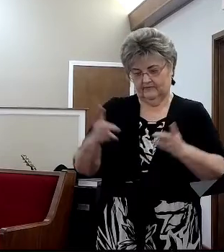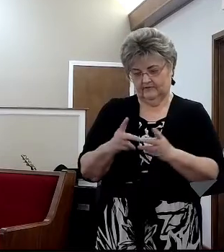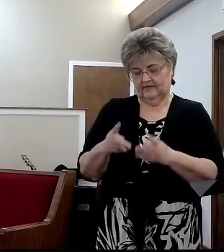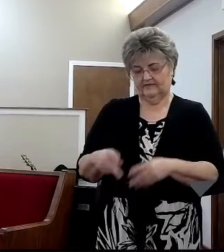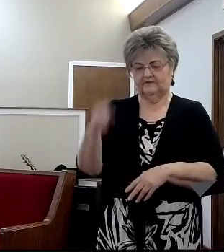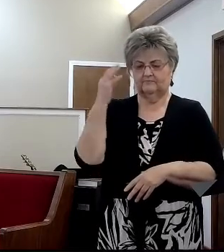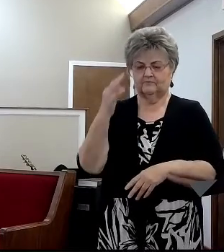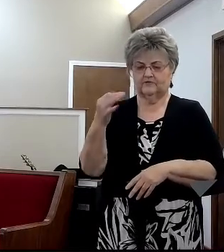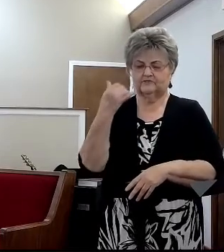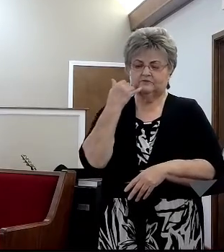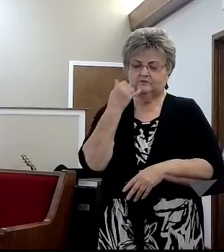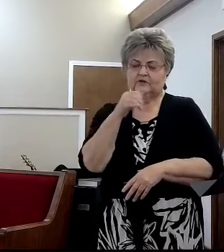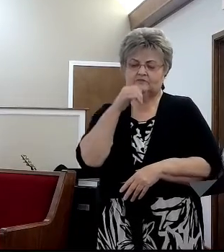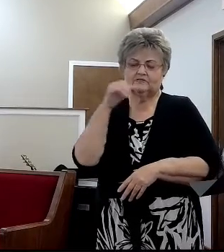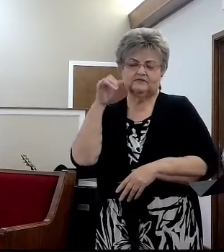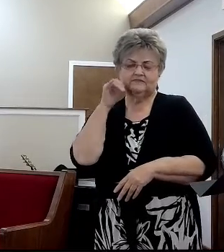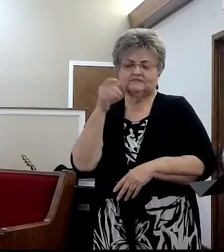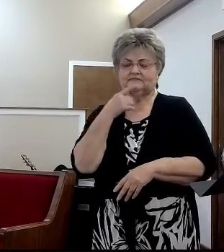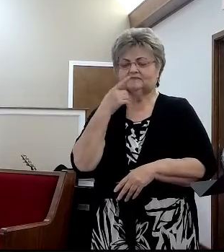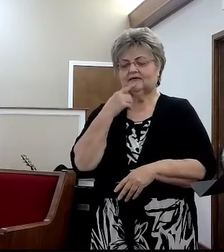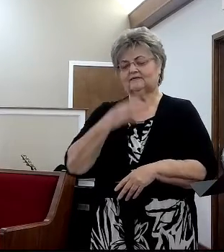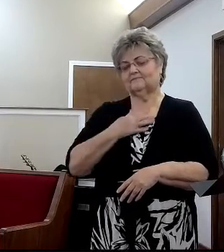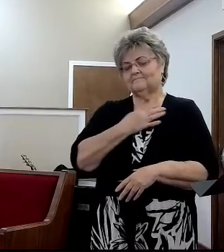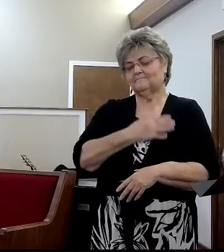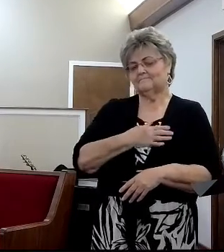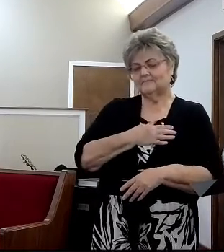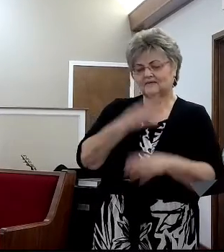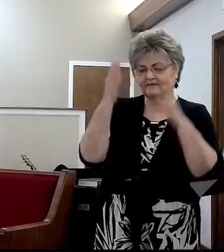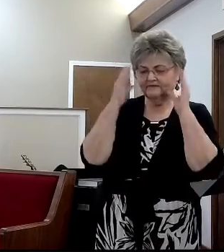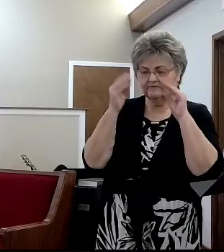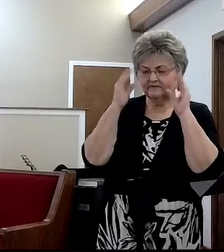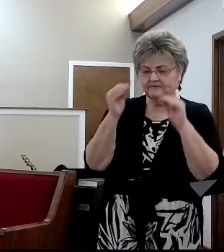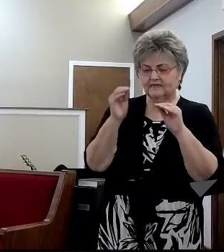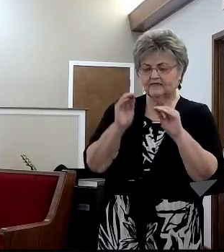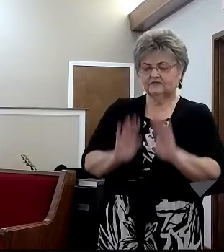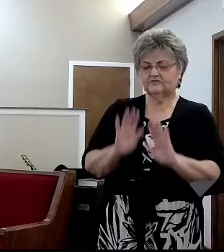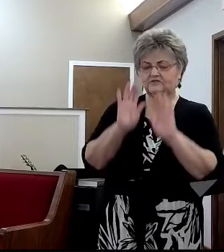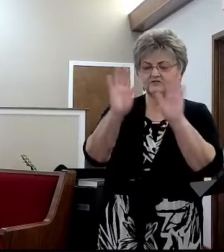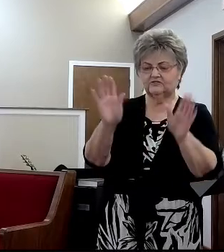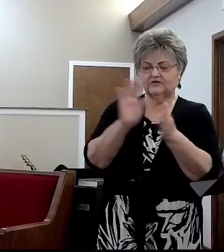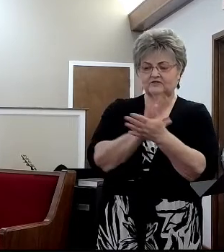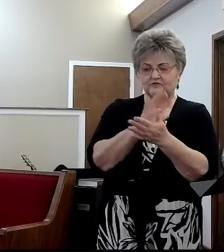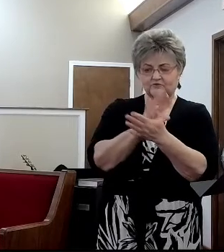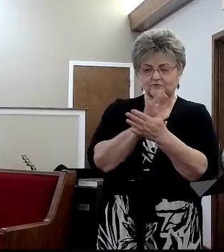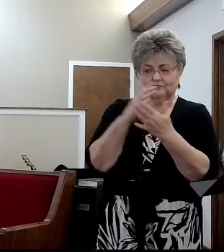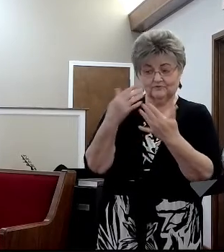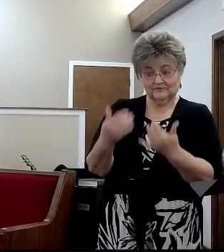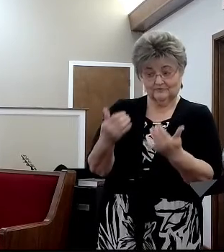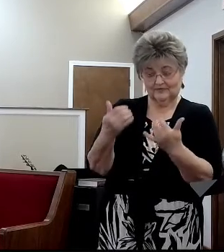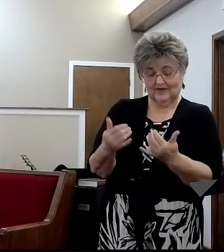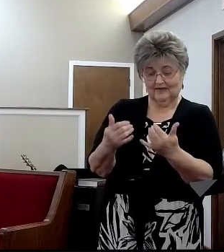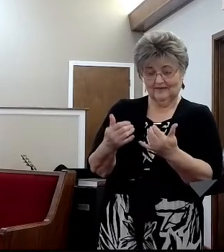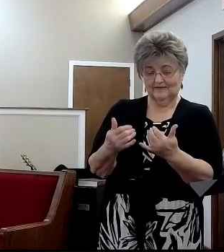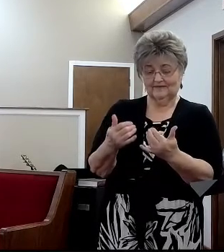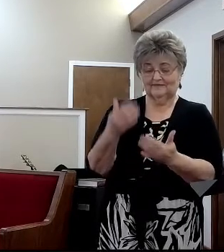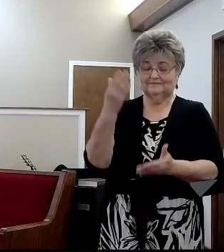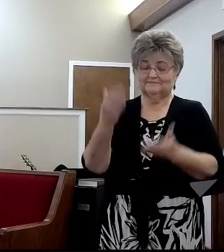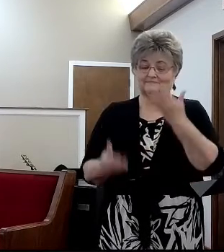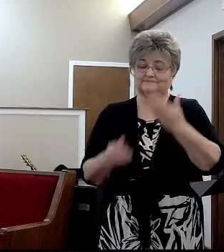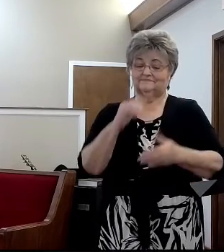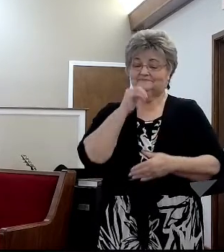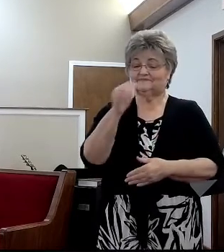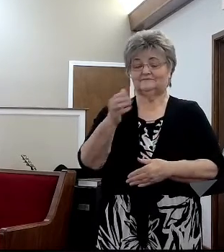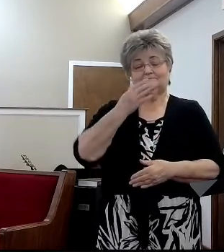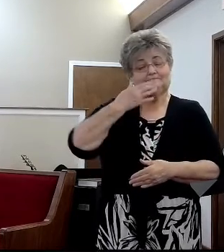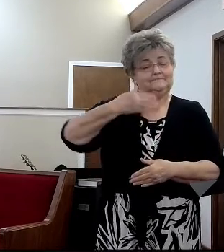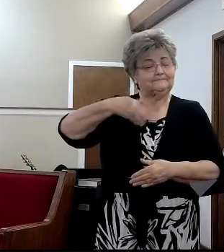yesterday and asks me to bring Sunday school, and now this is the lesson that was put in front of me. So, I mean, call it what you will. I may not be the most eloquent